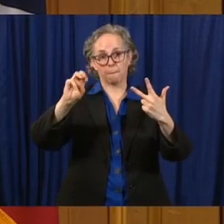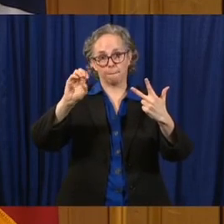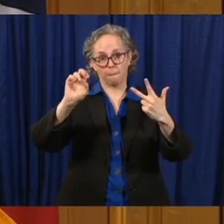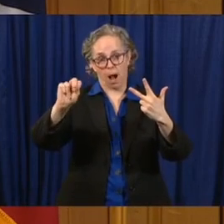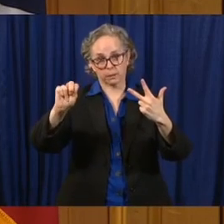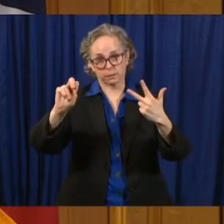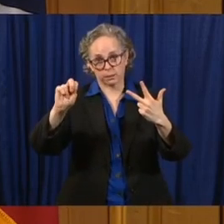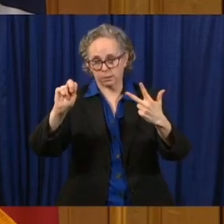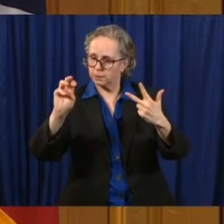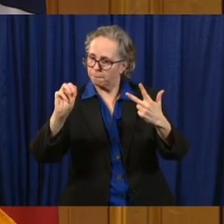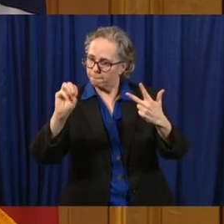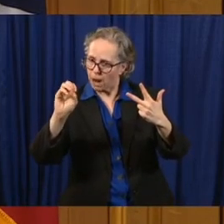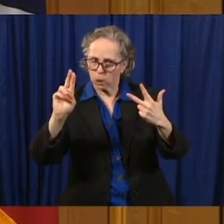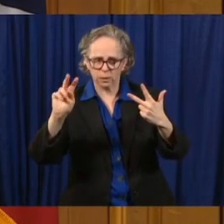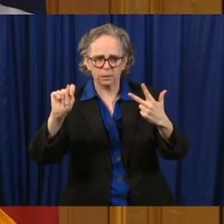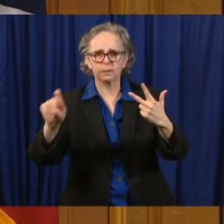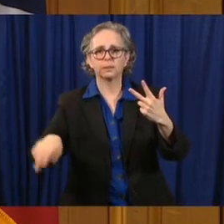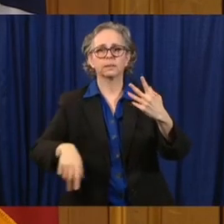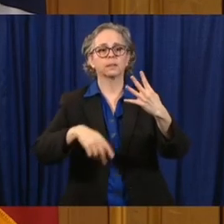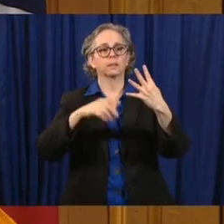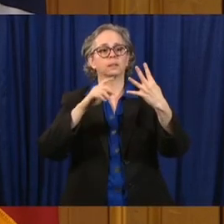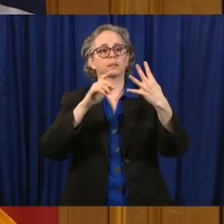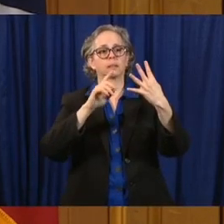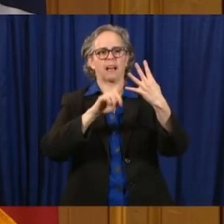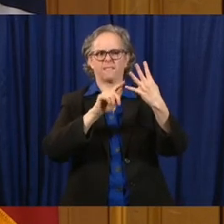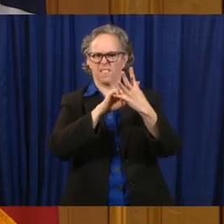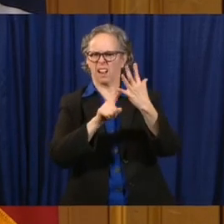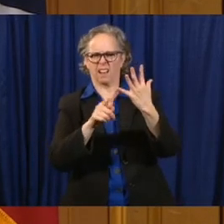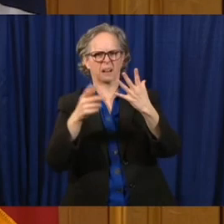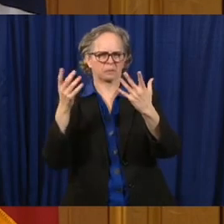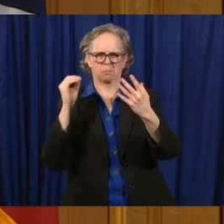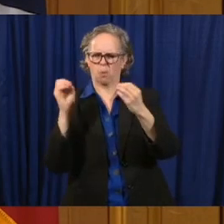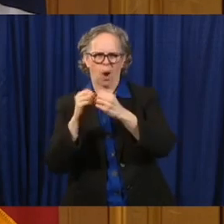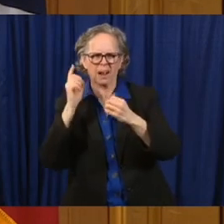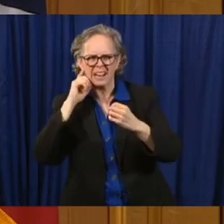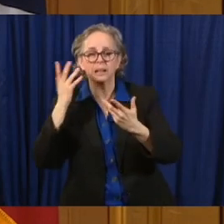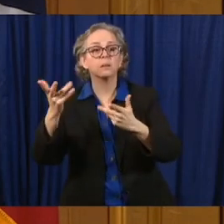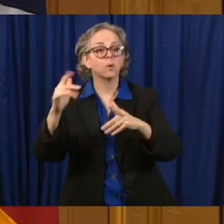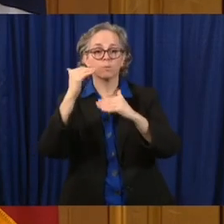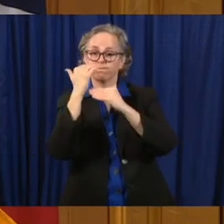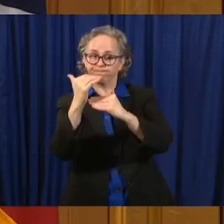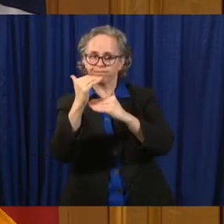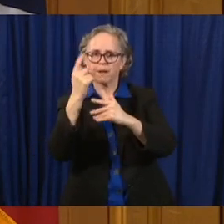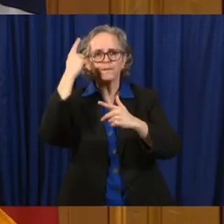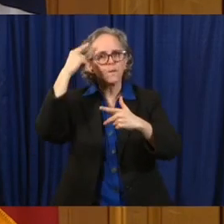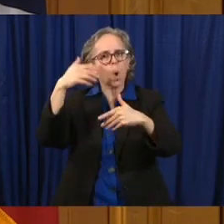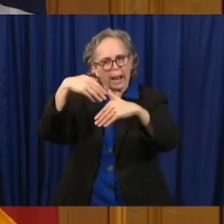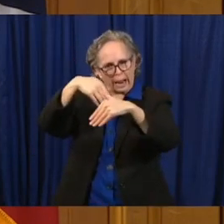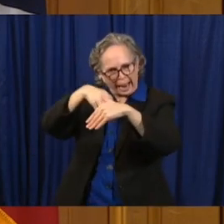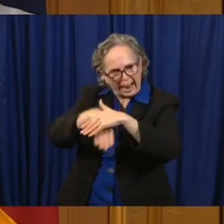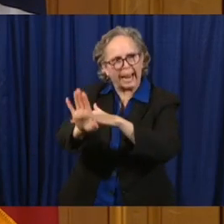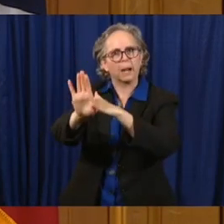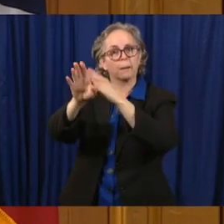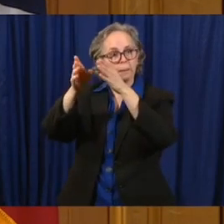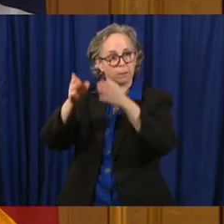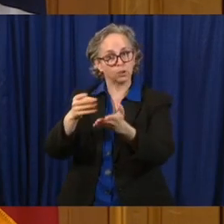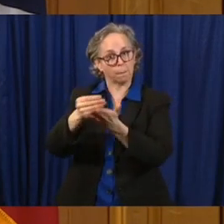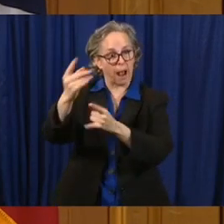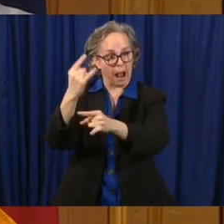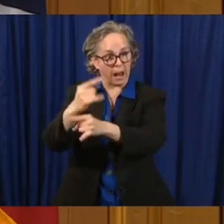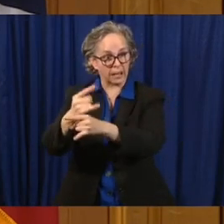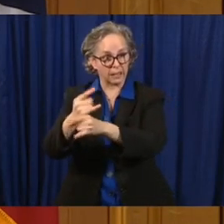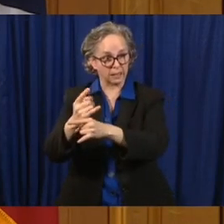those counties will be restricted during the course of this epidemic to those who are from